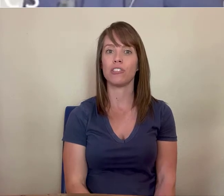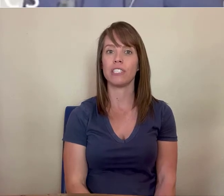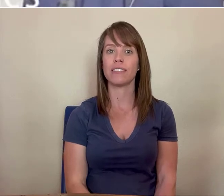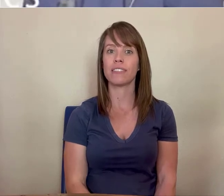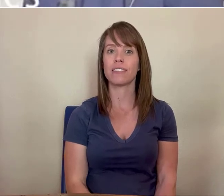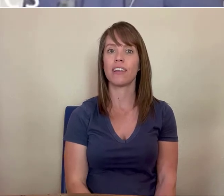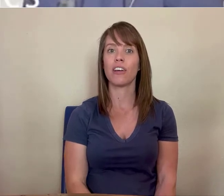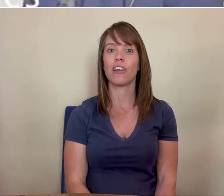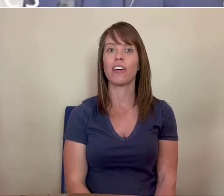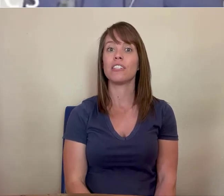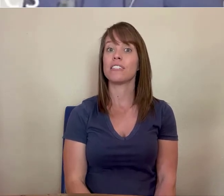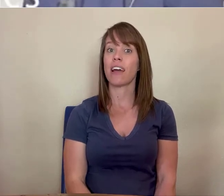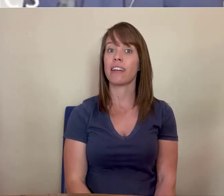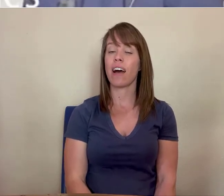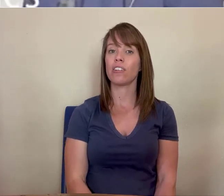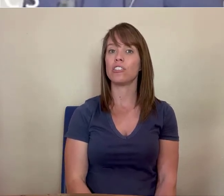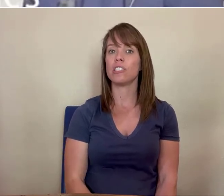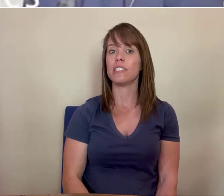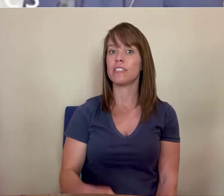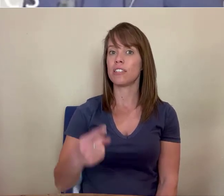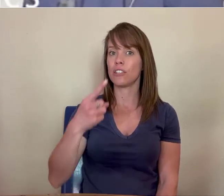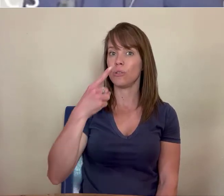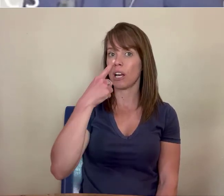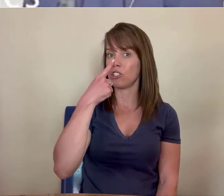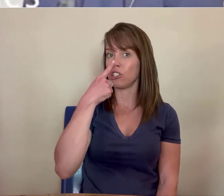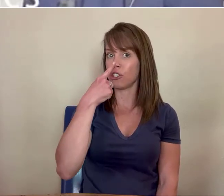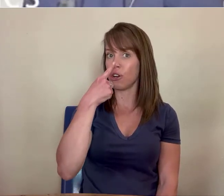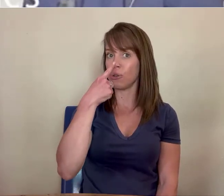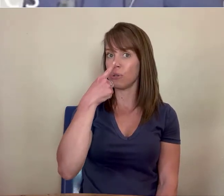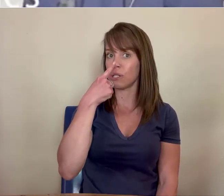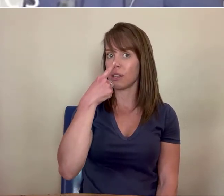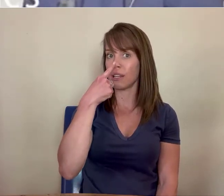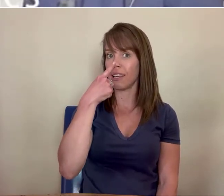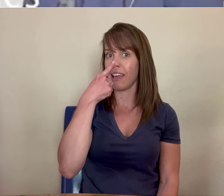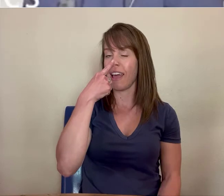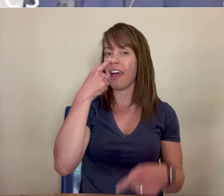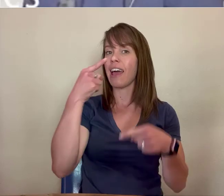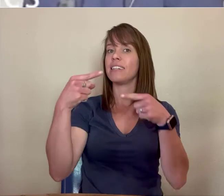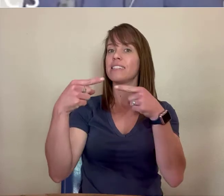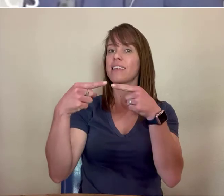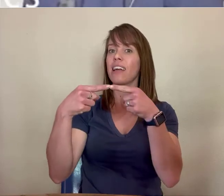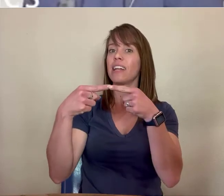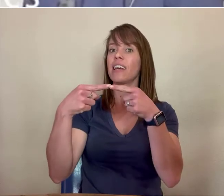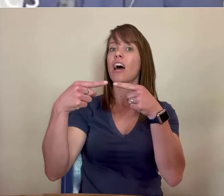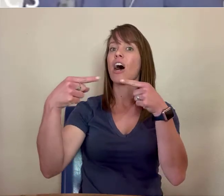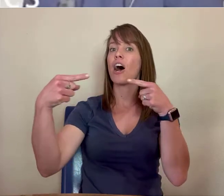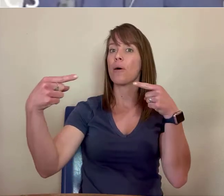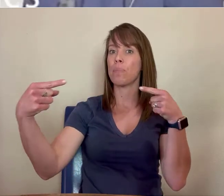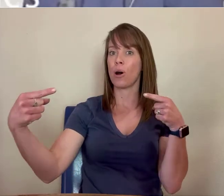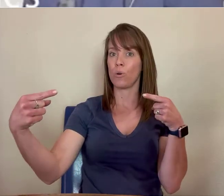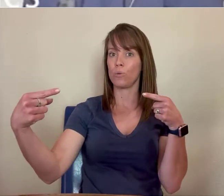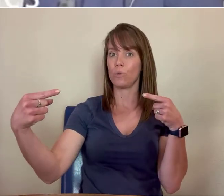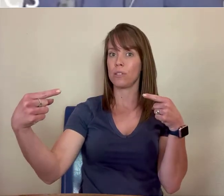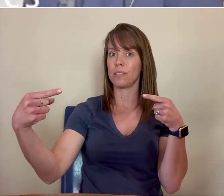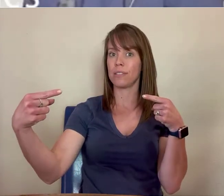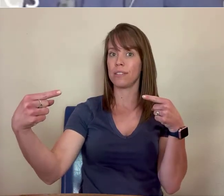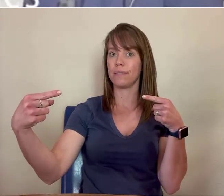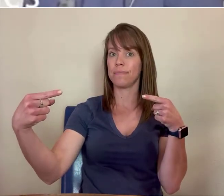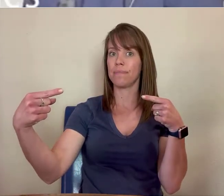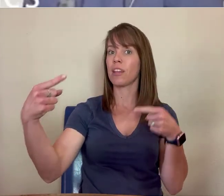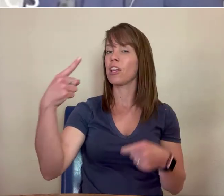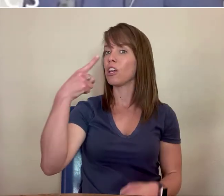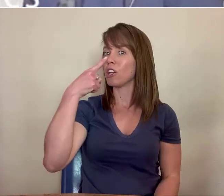to allergies. To sign allergies, you touch your nose and sign oppose.